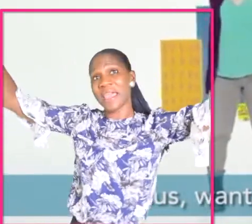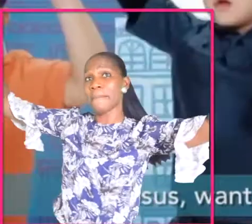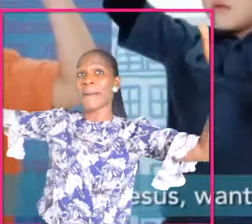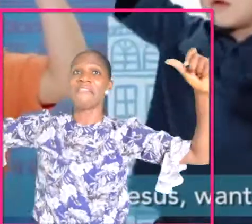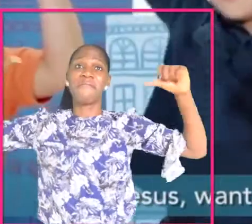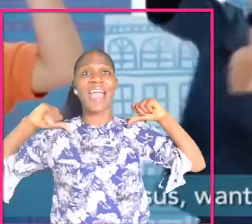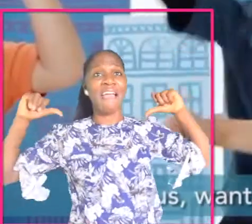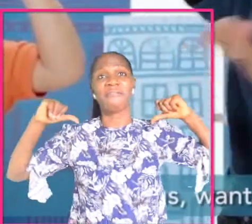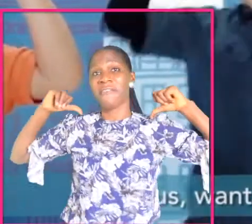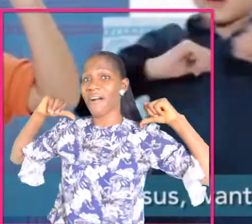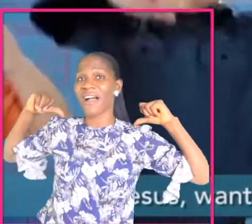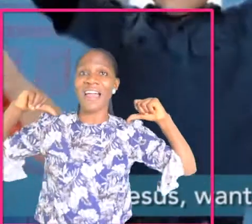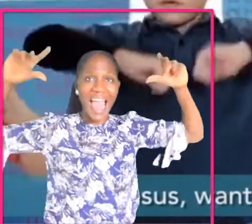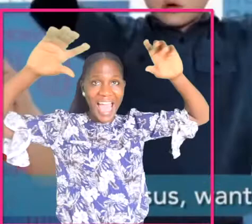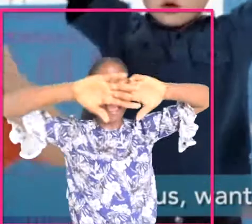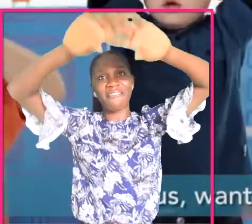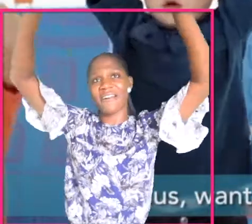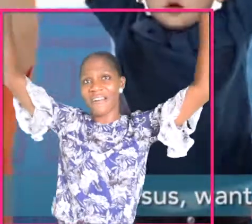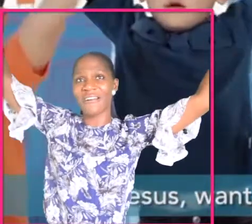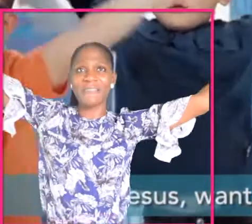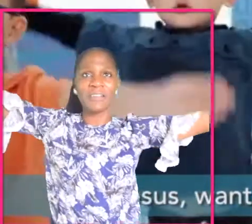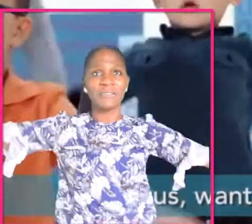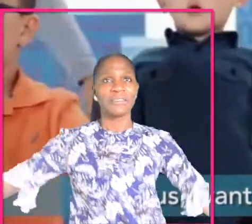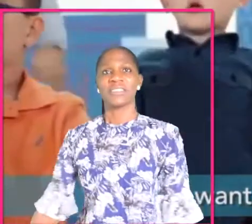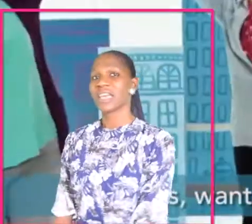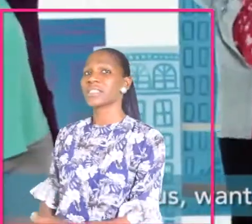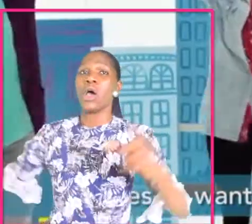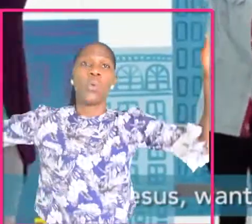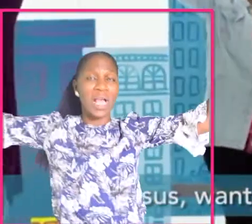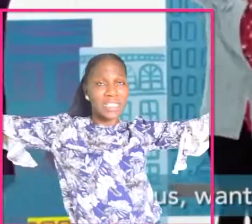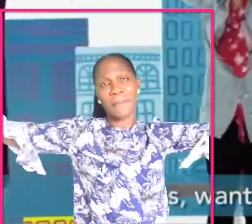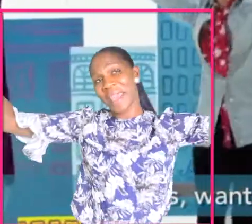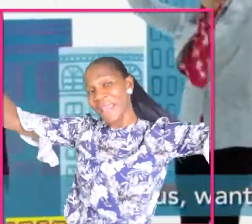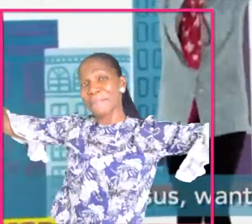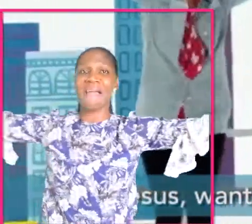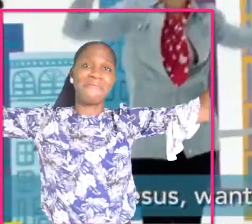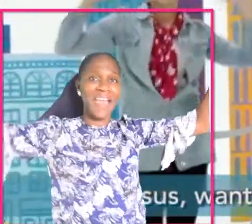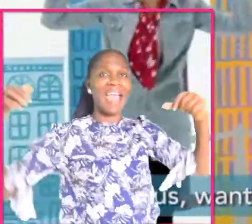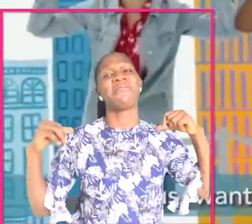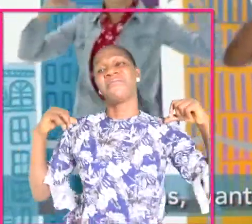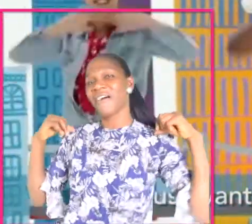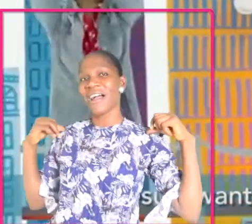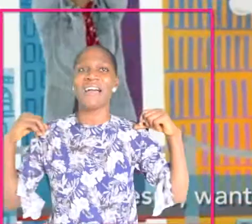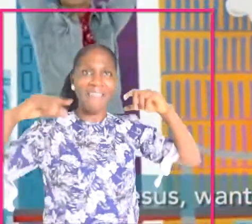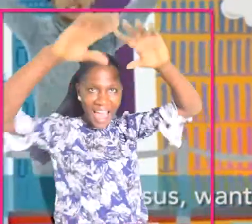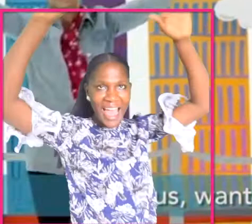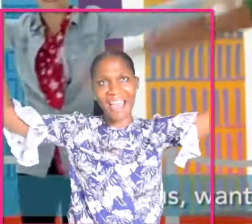wants to be my friend forever. Jesus wants to be my